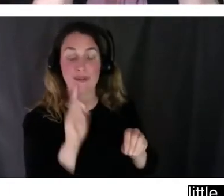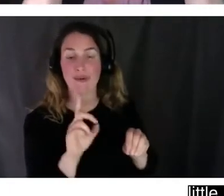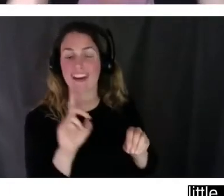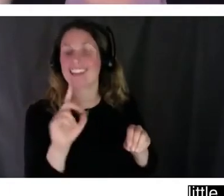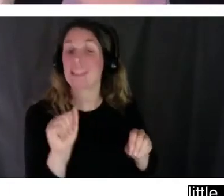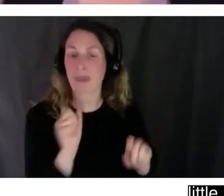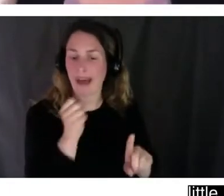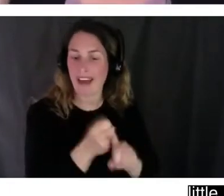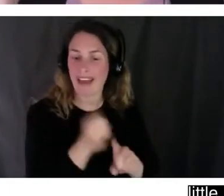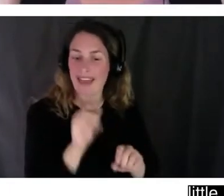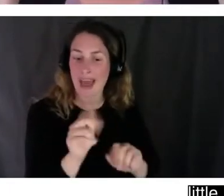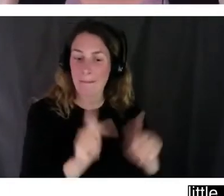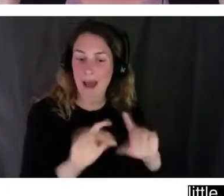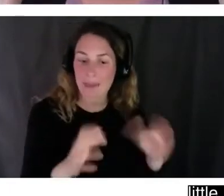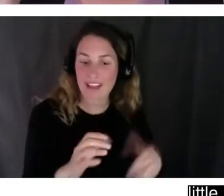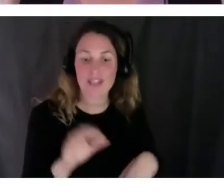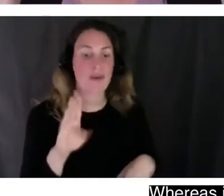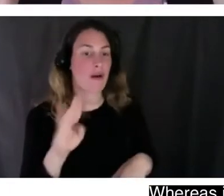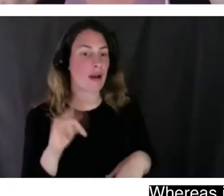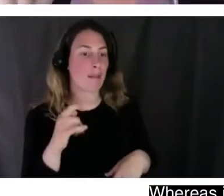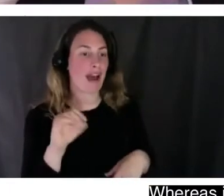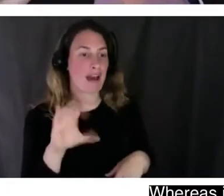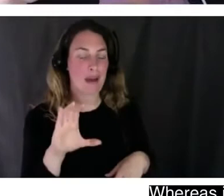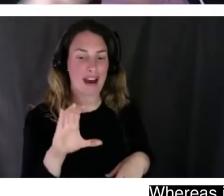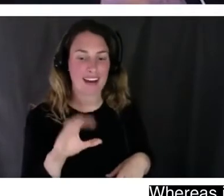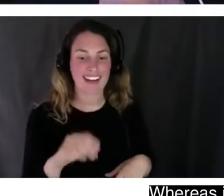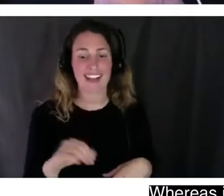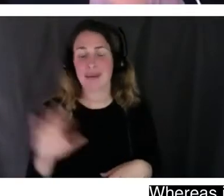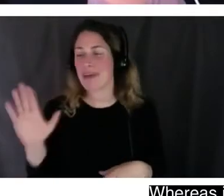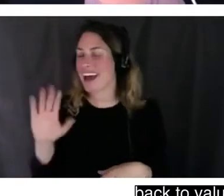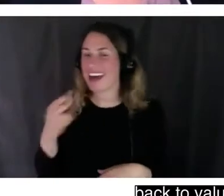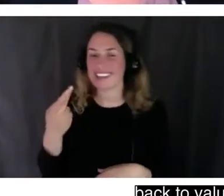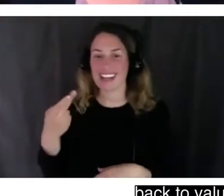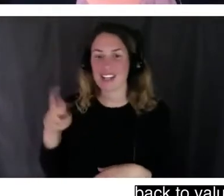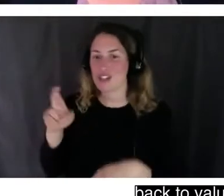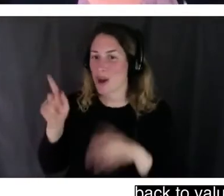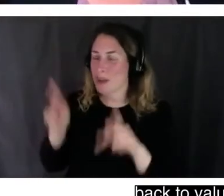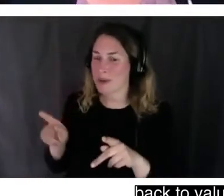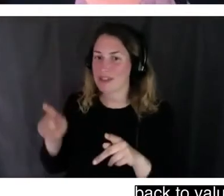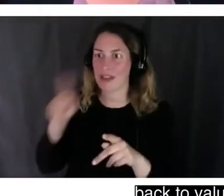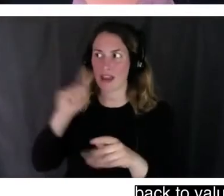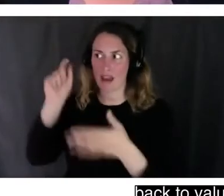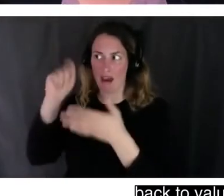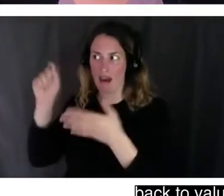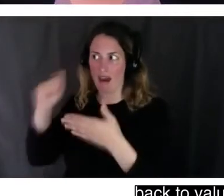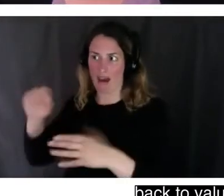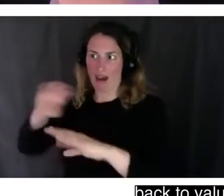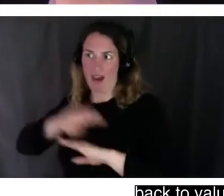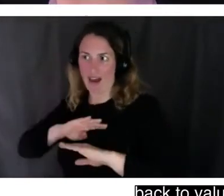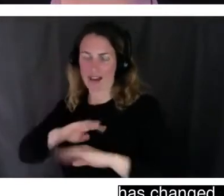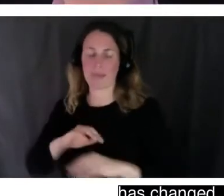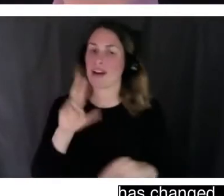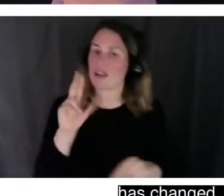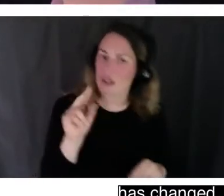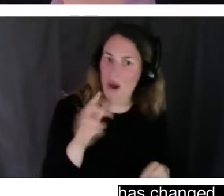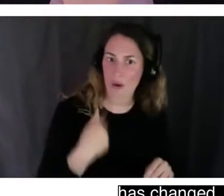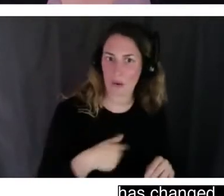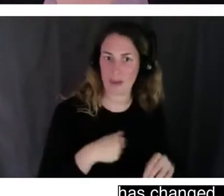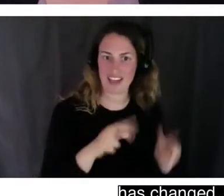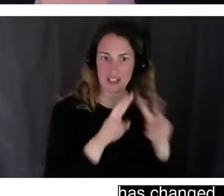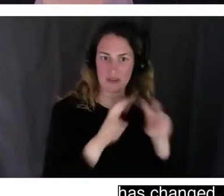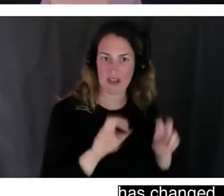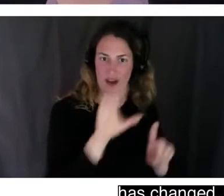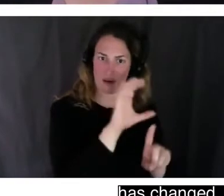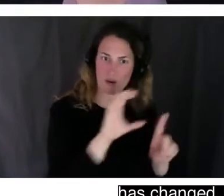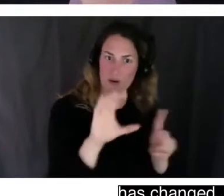little, this is what we do. Right. Whereas if we were to take it all the way back to value statements and say our value has changed